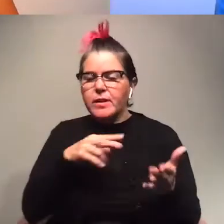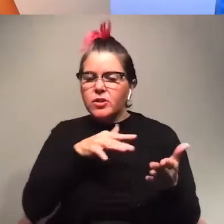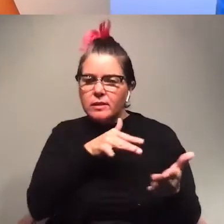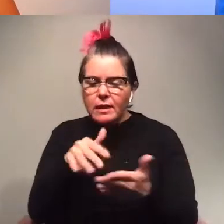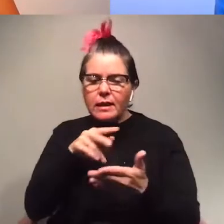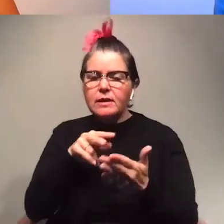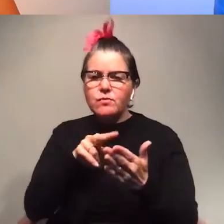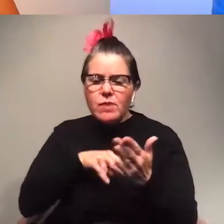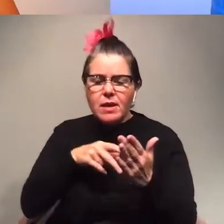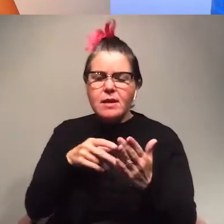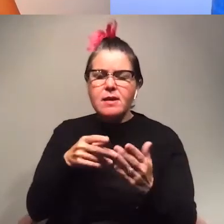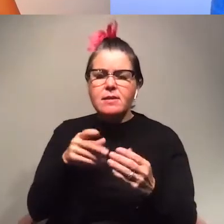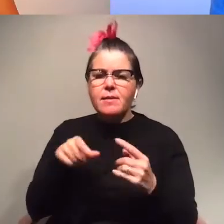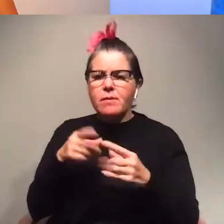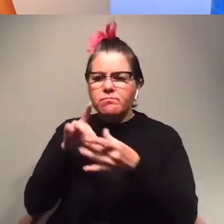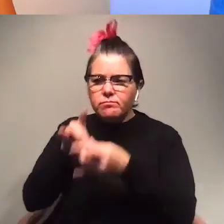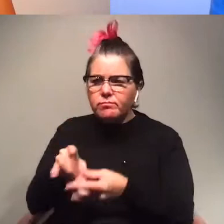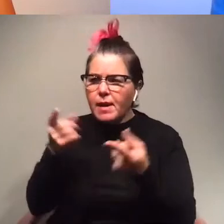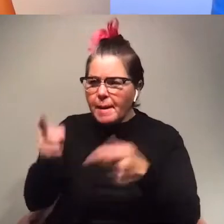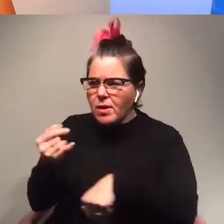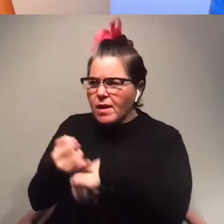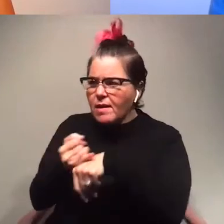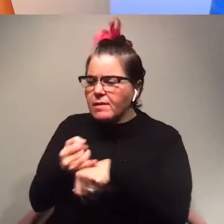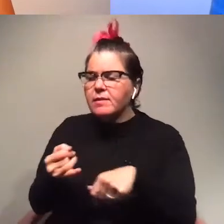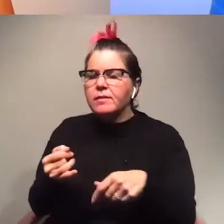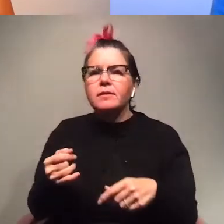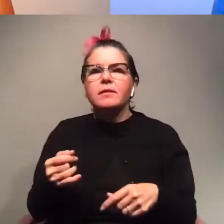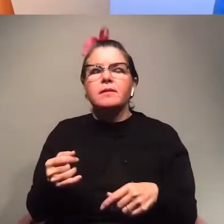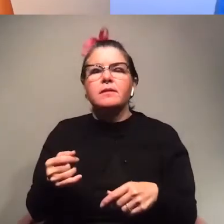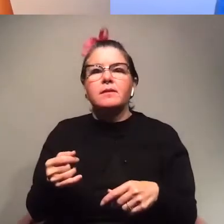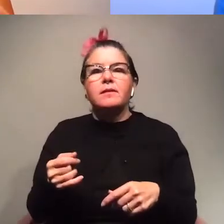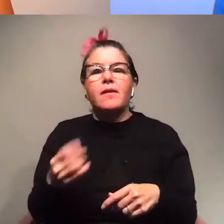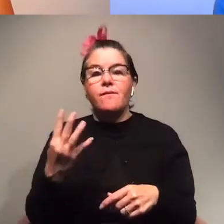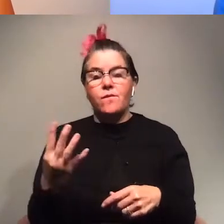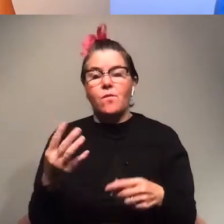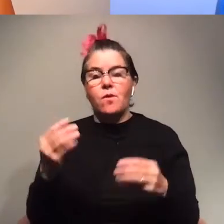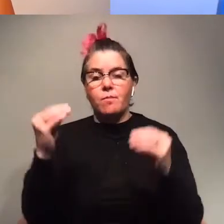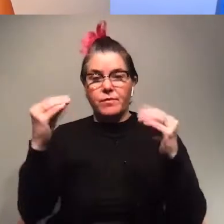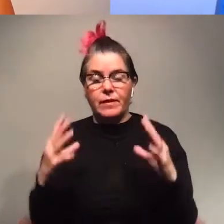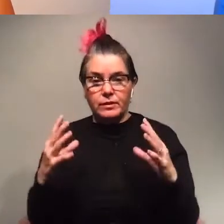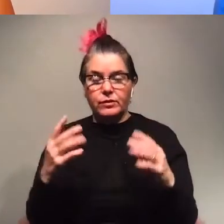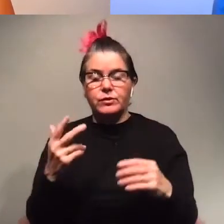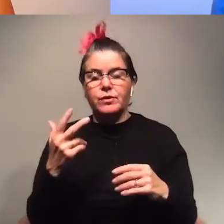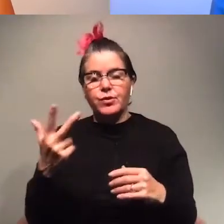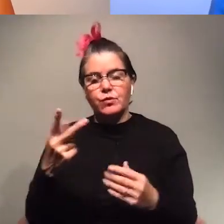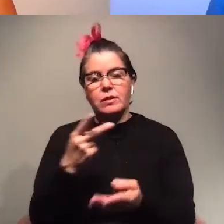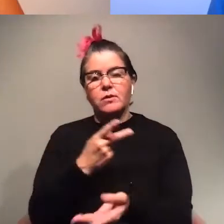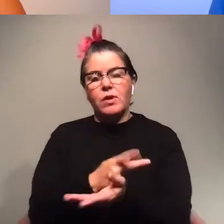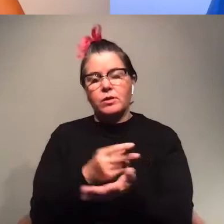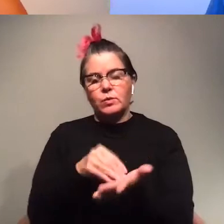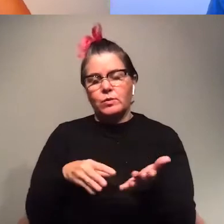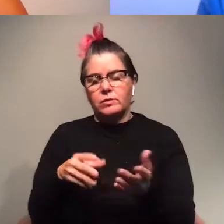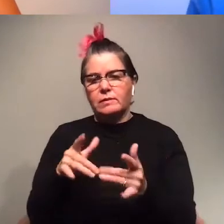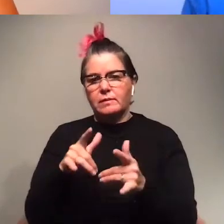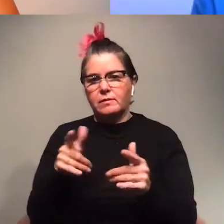been previously done on this island. And then you have 4 professors and then 3 graduate students that are there as well.